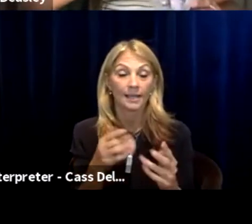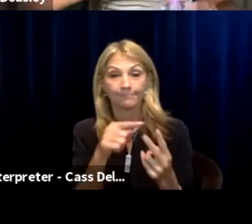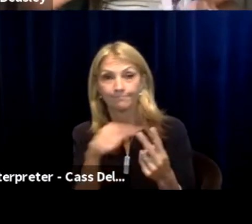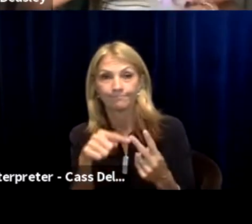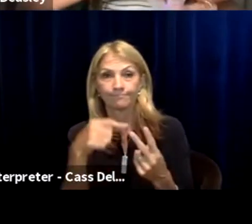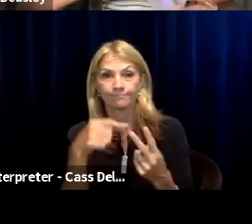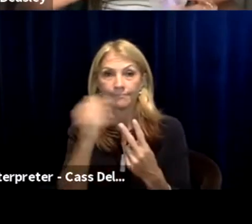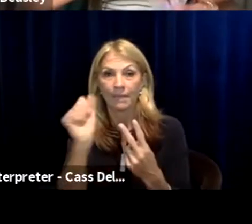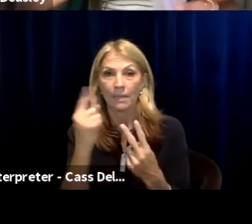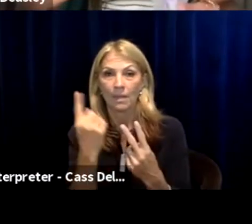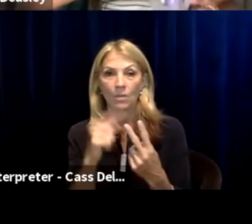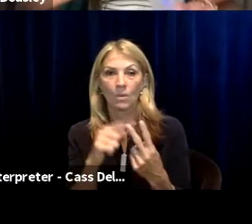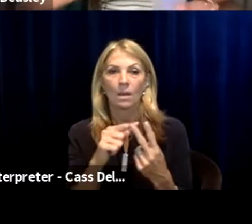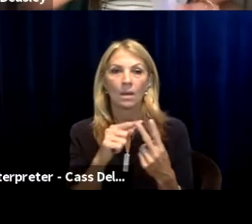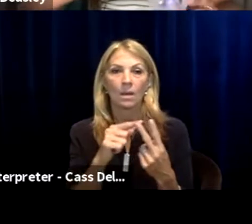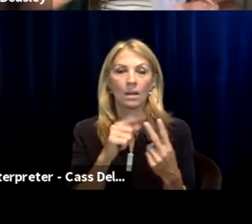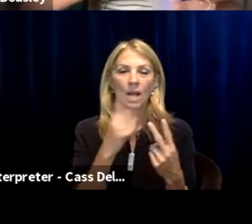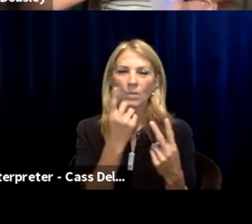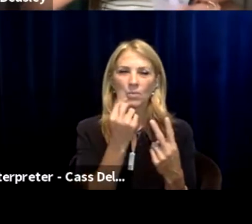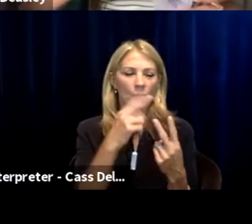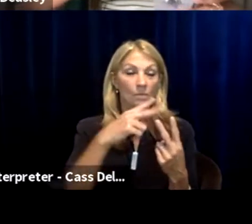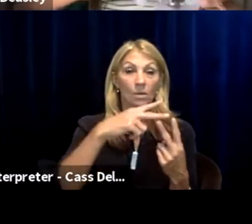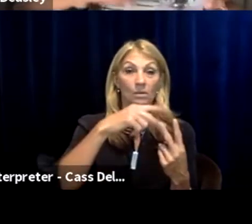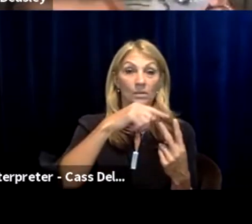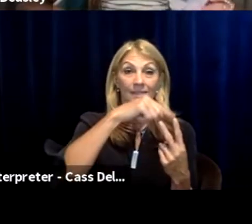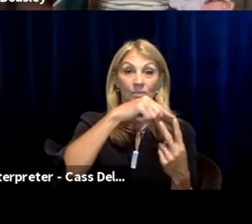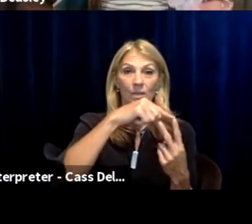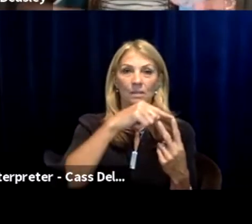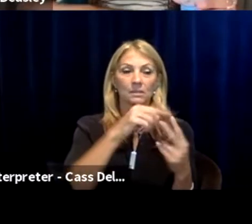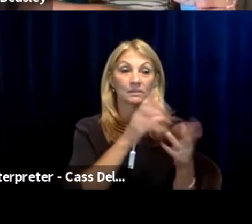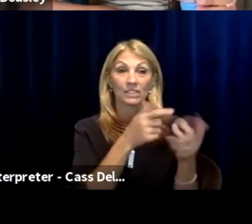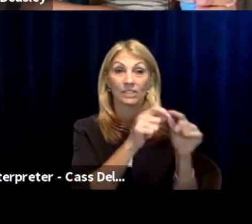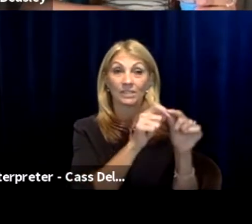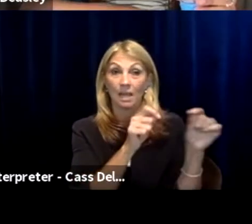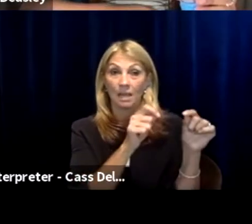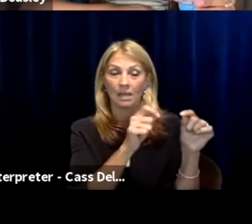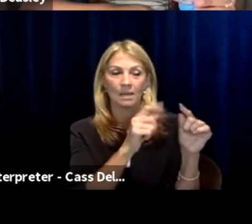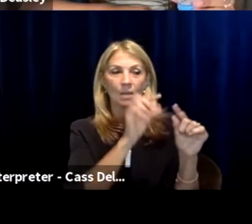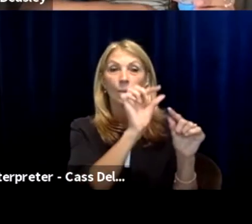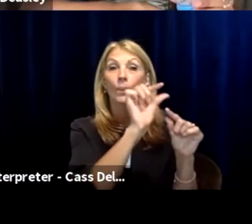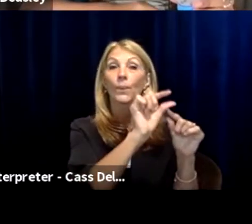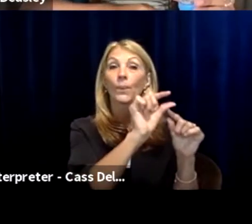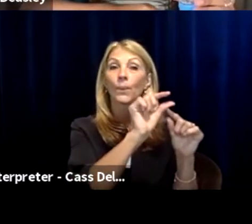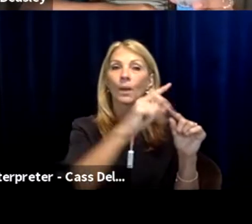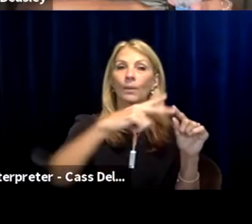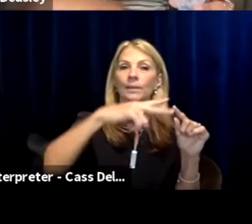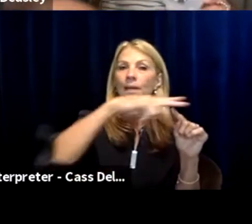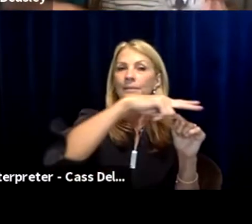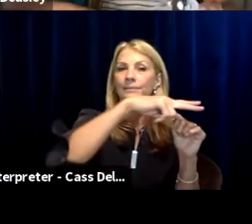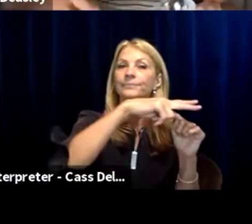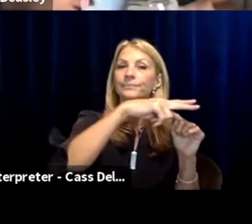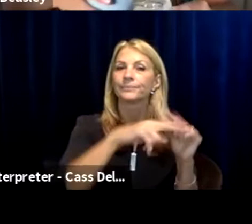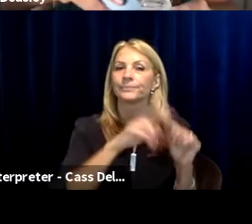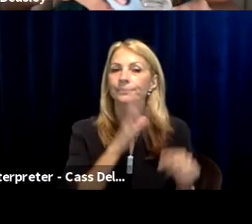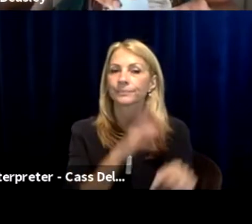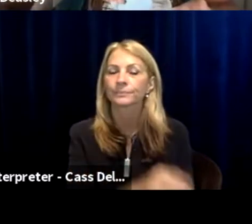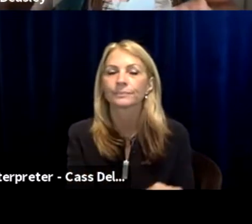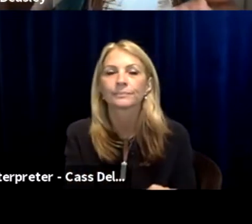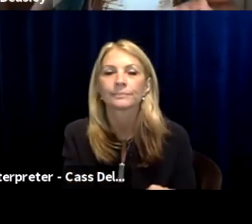balloon, like that. Ooh. There we go.